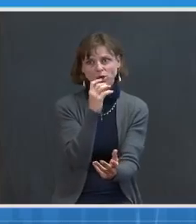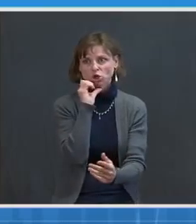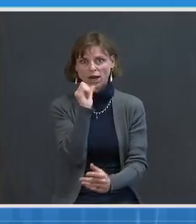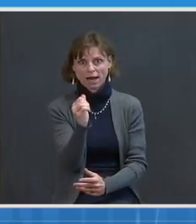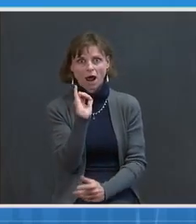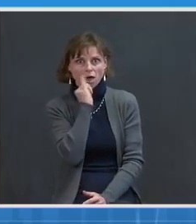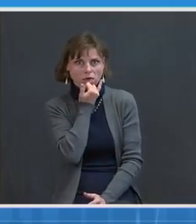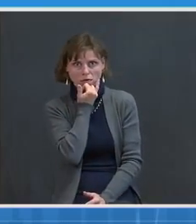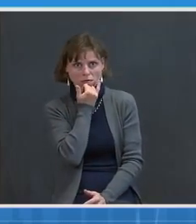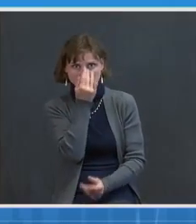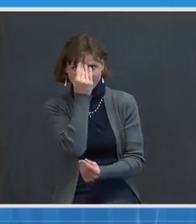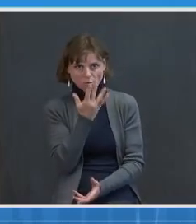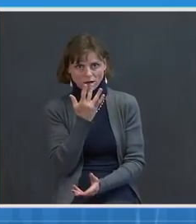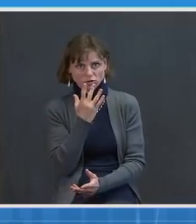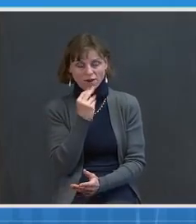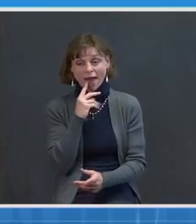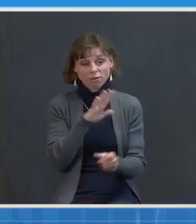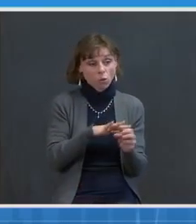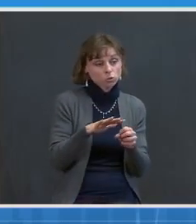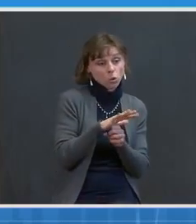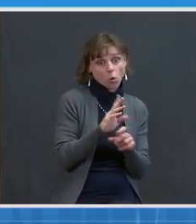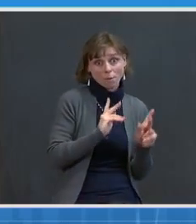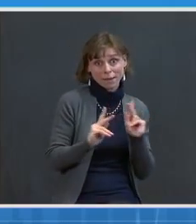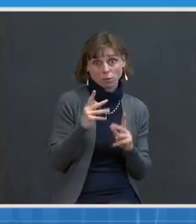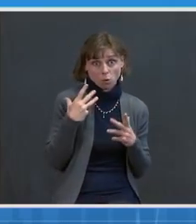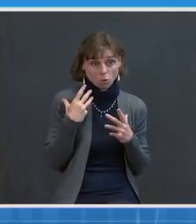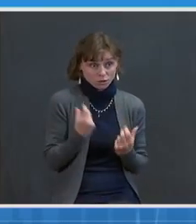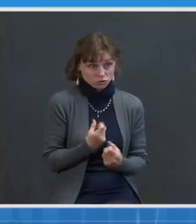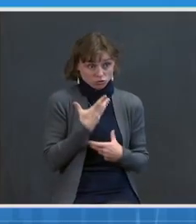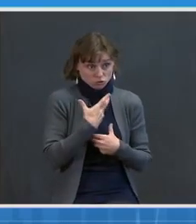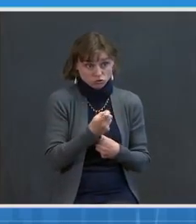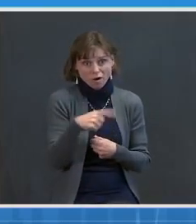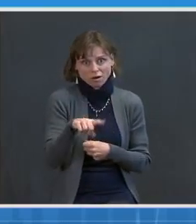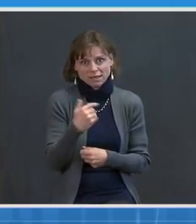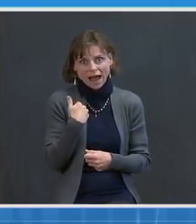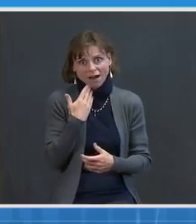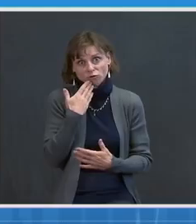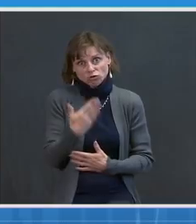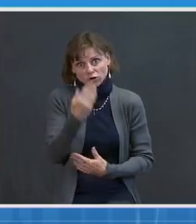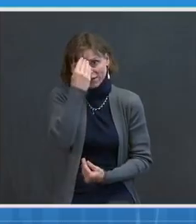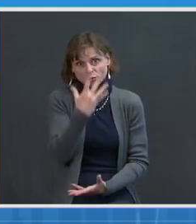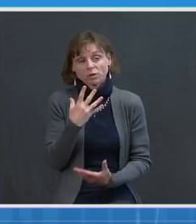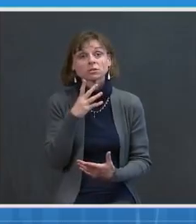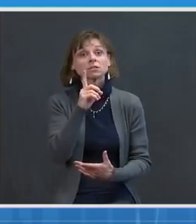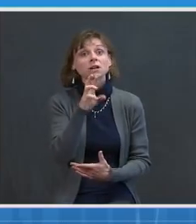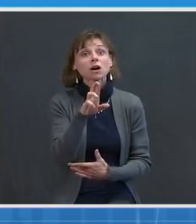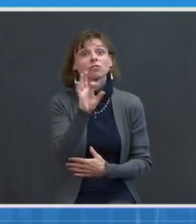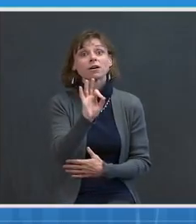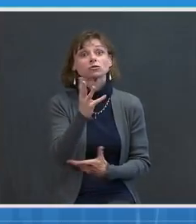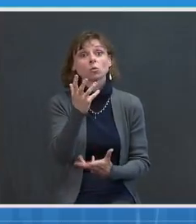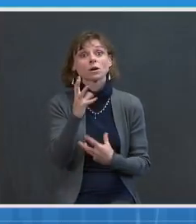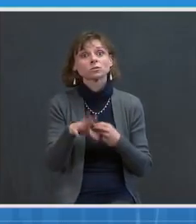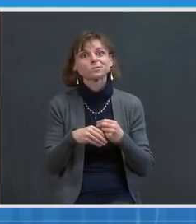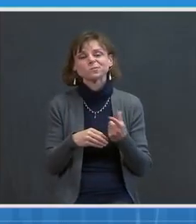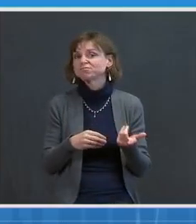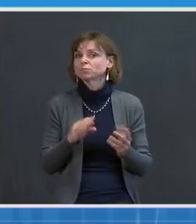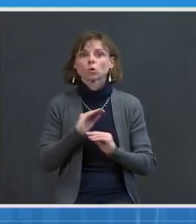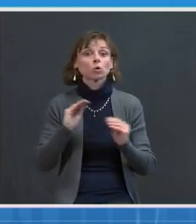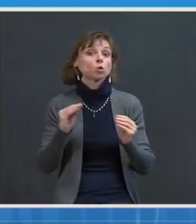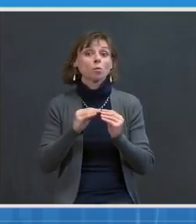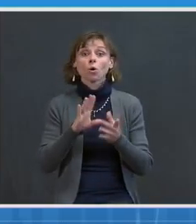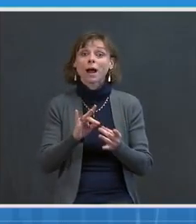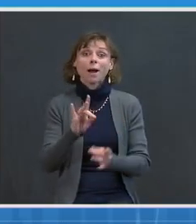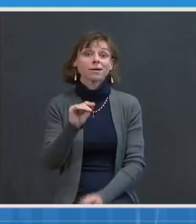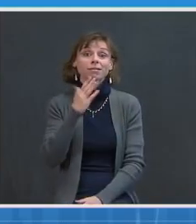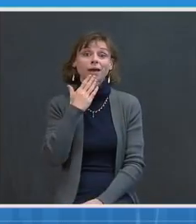that information as we continue to make vaccines more broadly available. Dr. Fauci, is there anything you wanted to add on that? No further comment, Andy. Thank